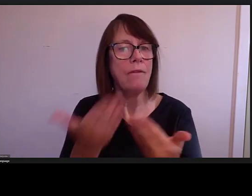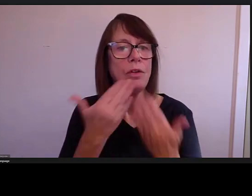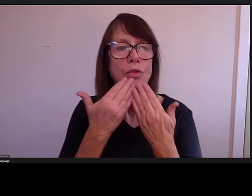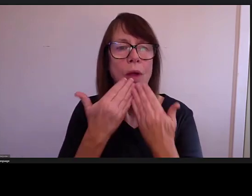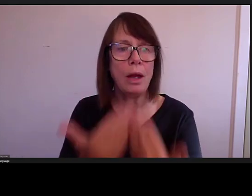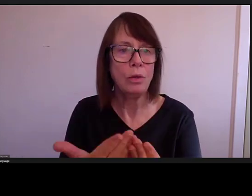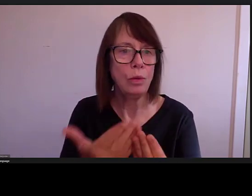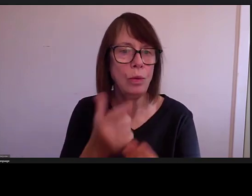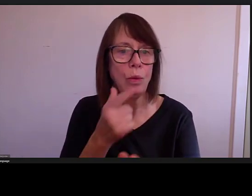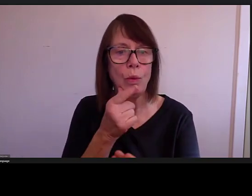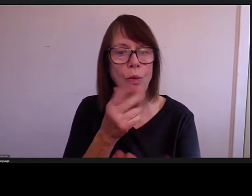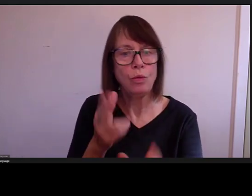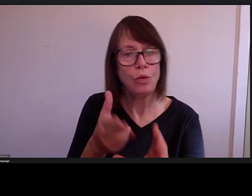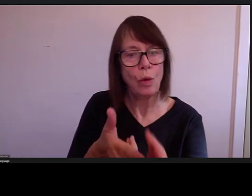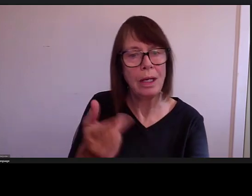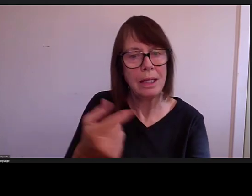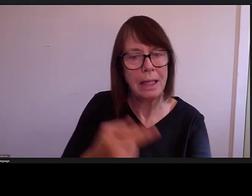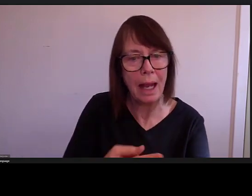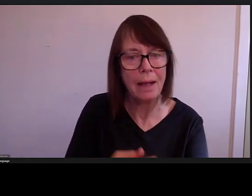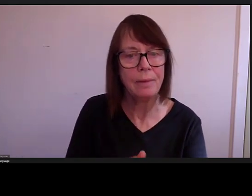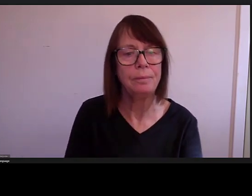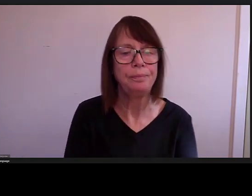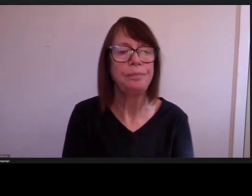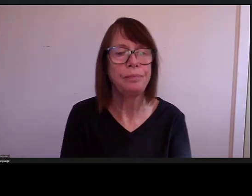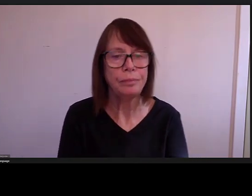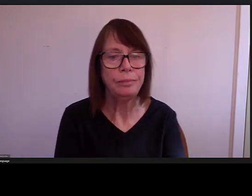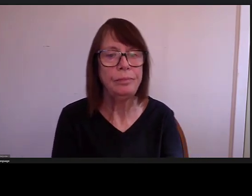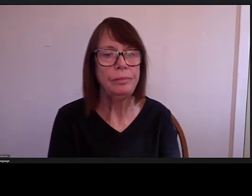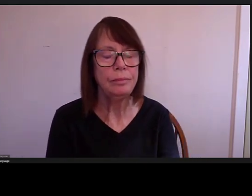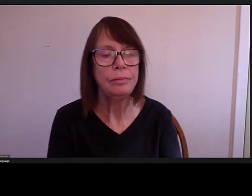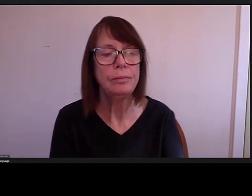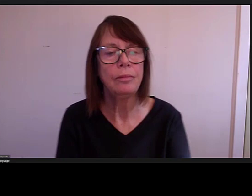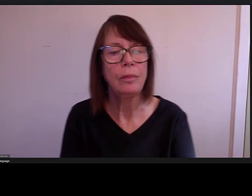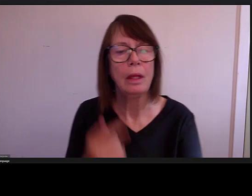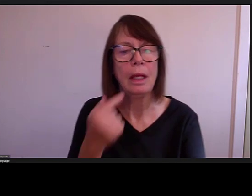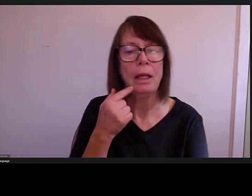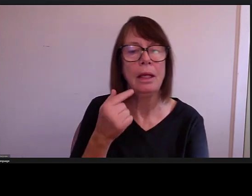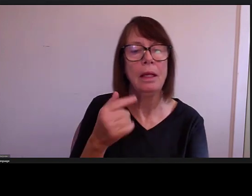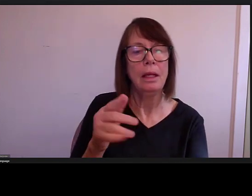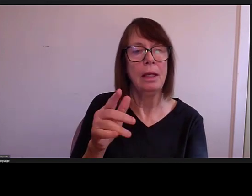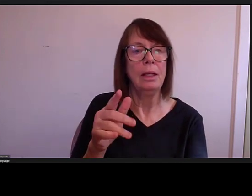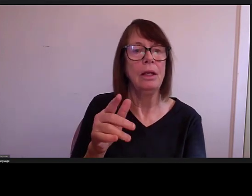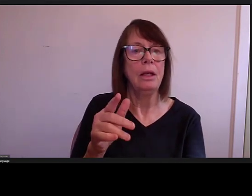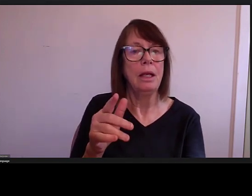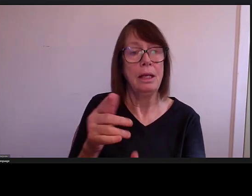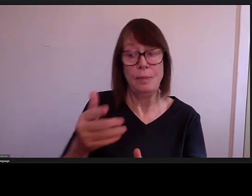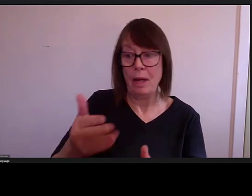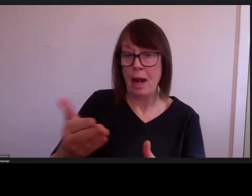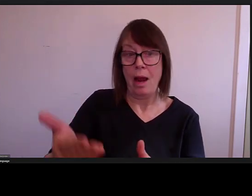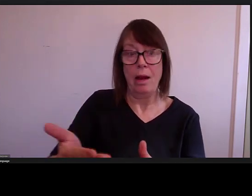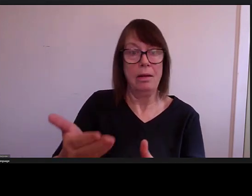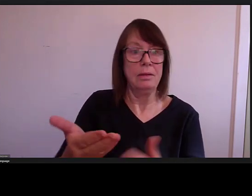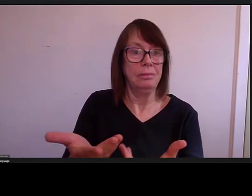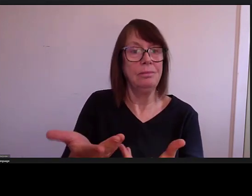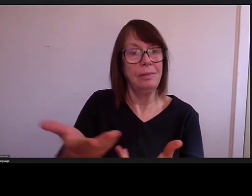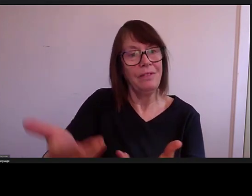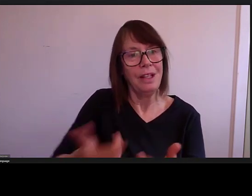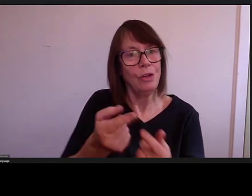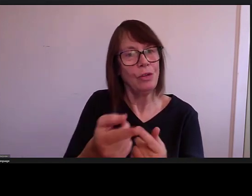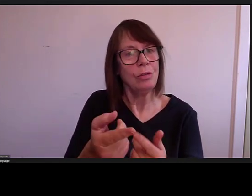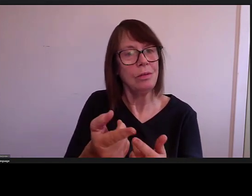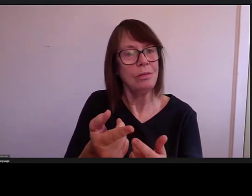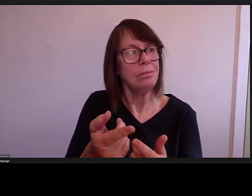us today. The development of this series has been our invitation to you to learn together with